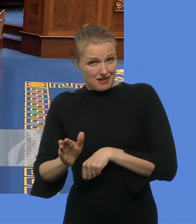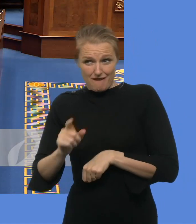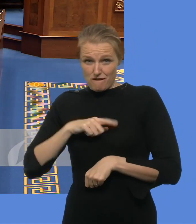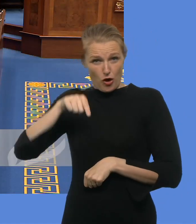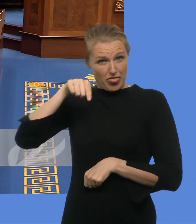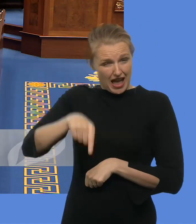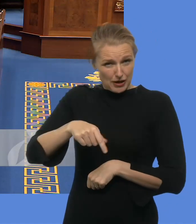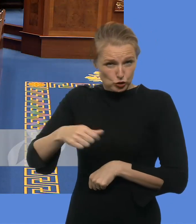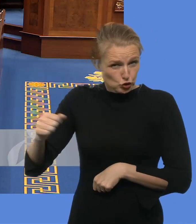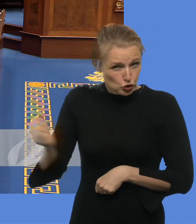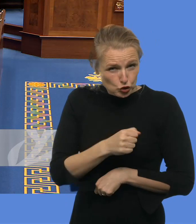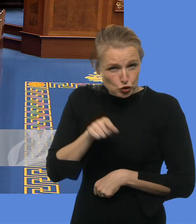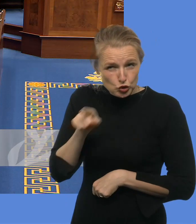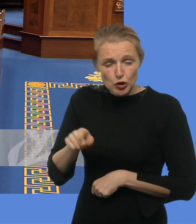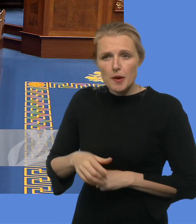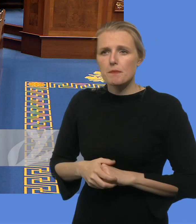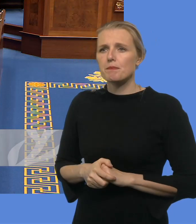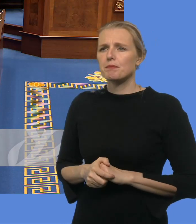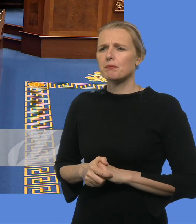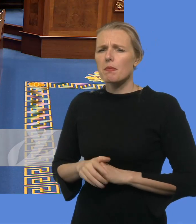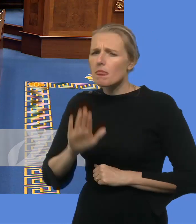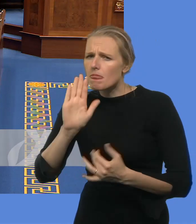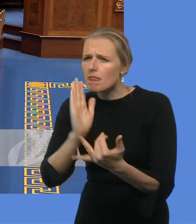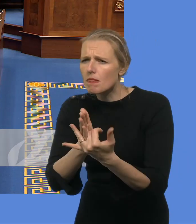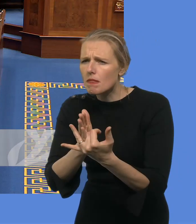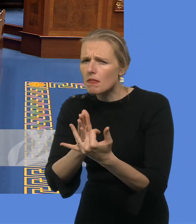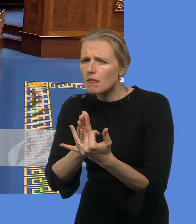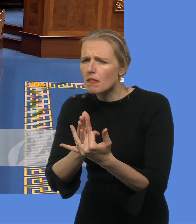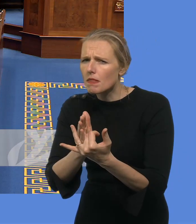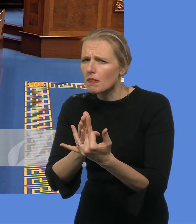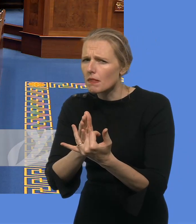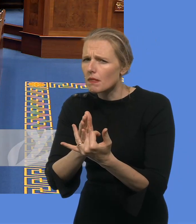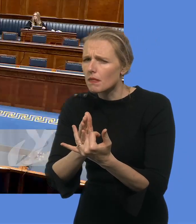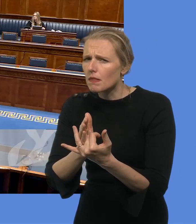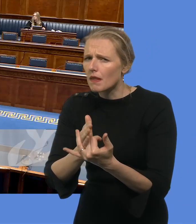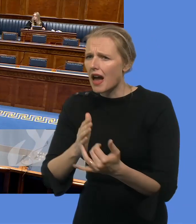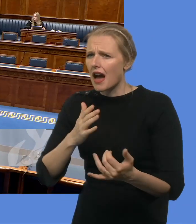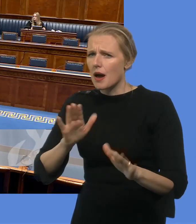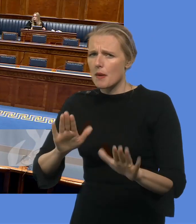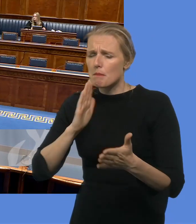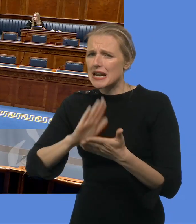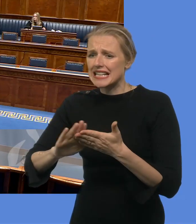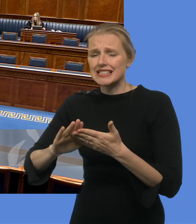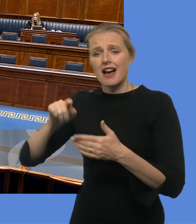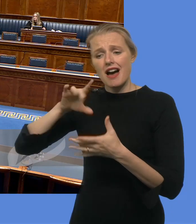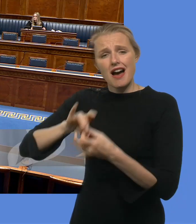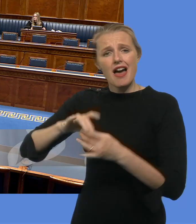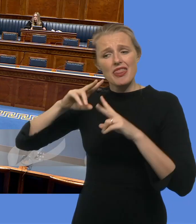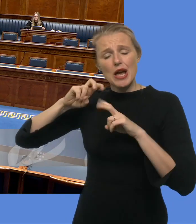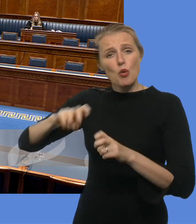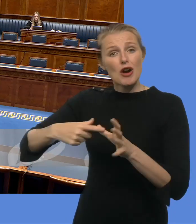Minister. Minister, I just want to caution any questions under the Inquiries Act,